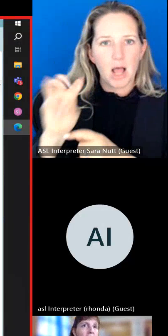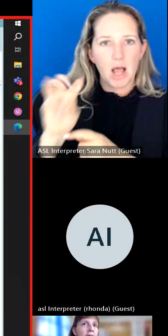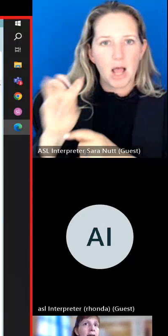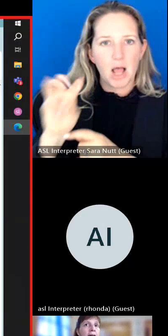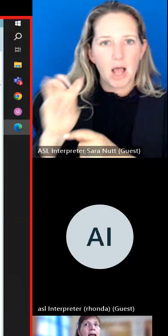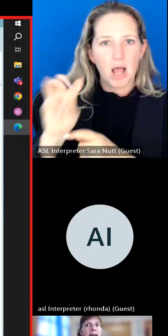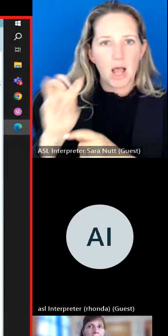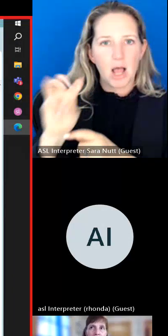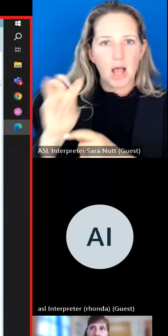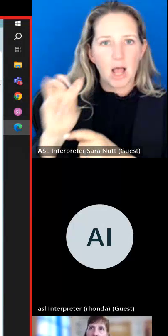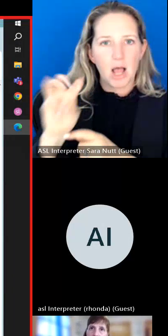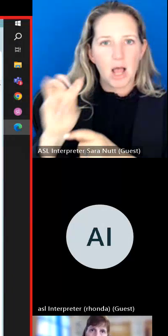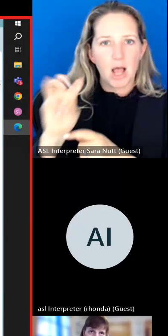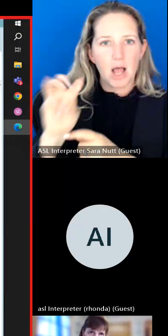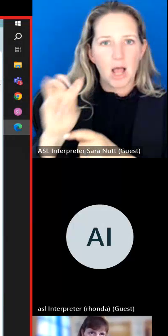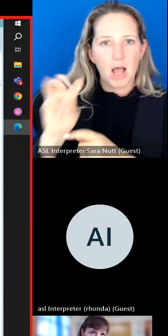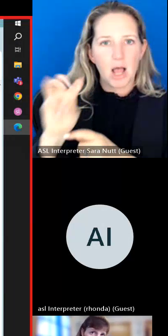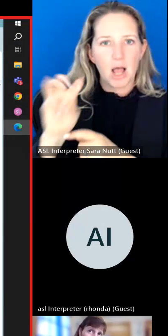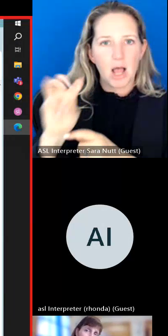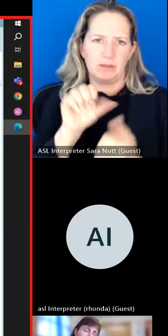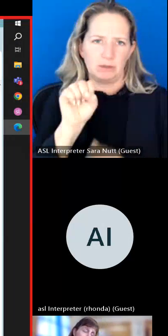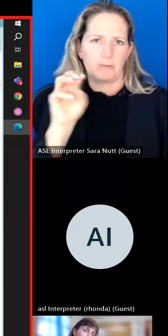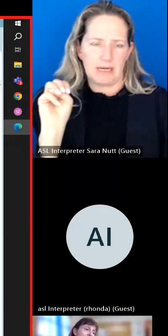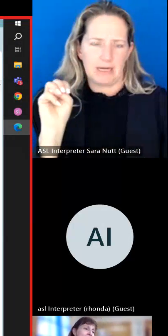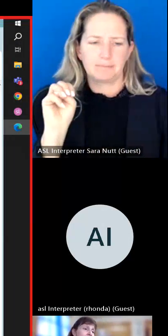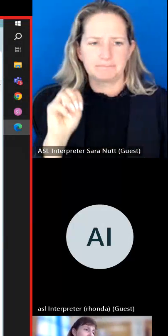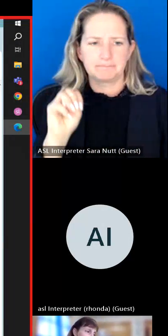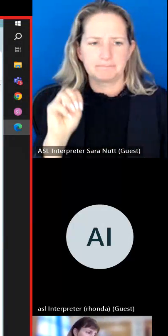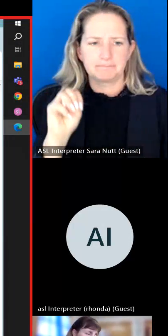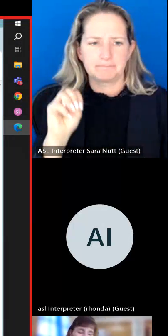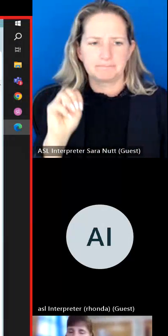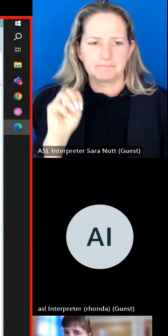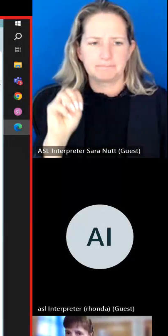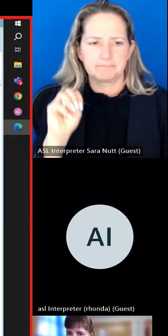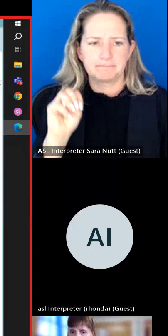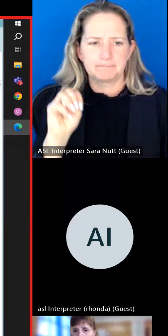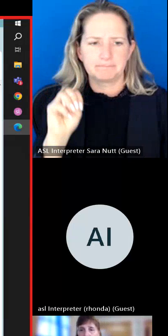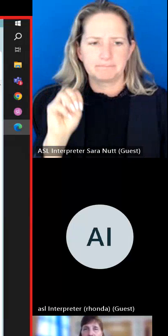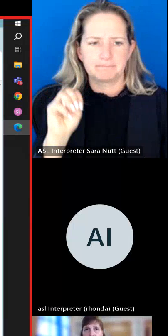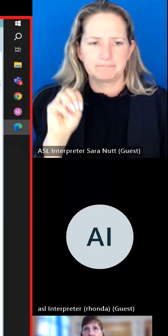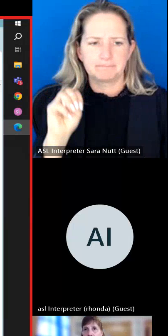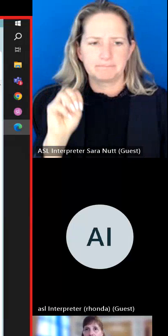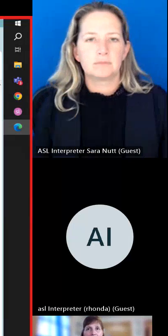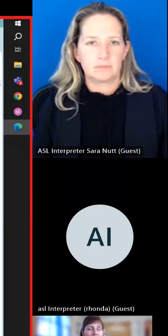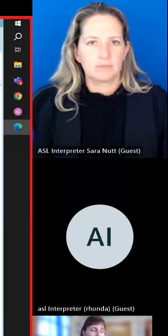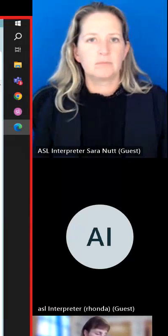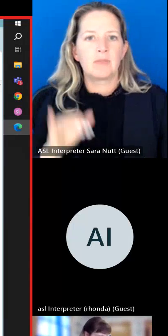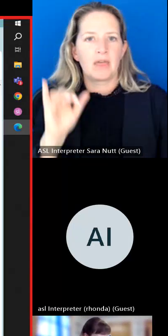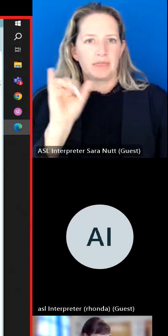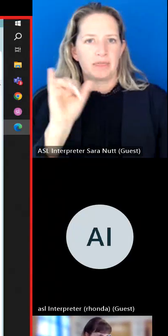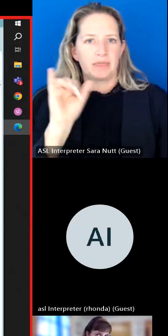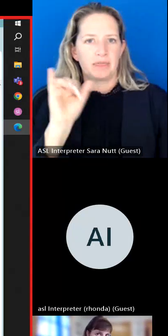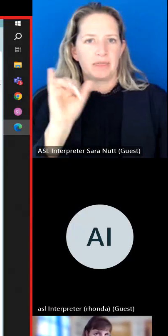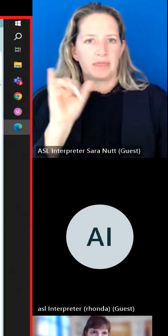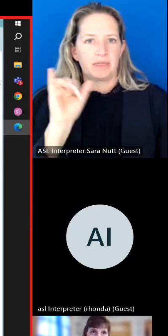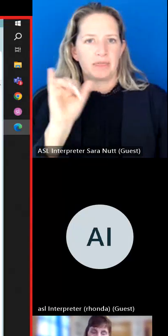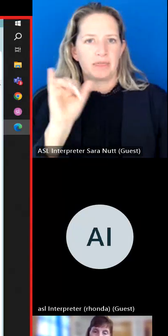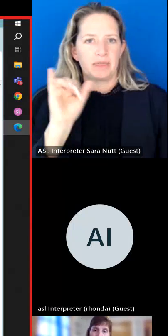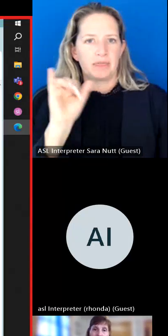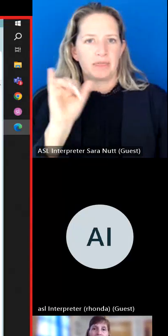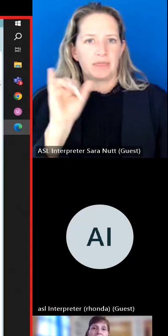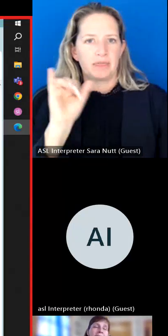everyone. And they explained each role that each team member had in producing